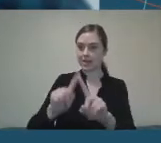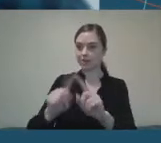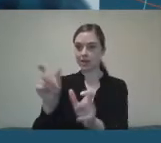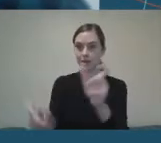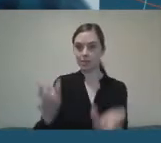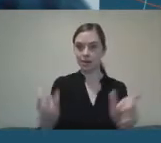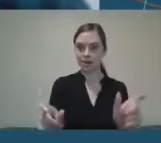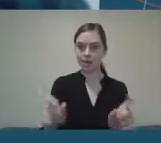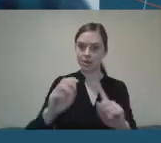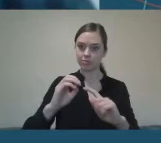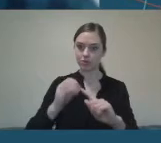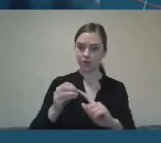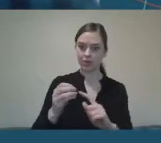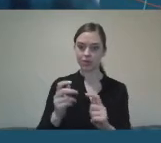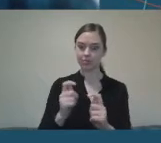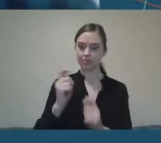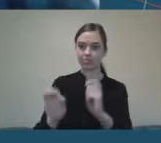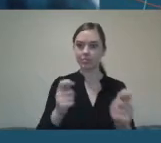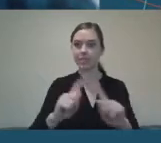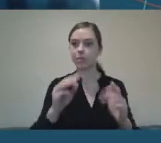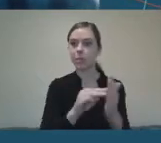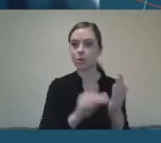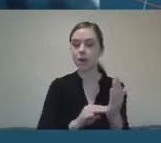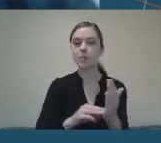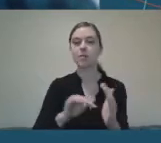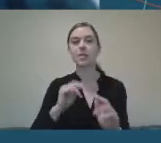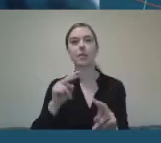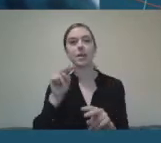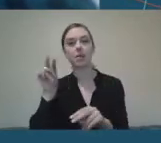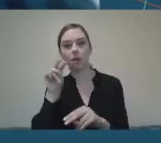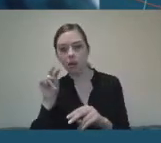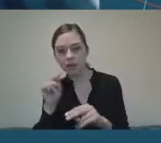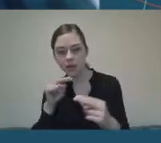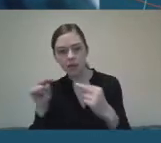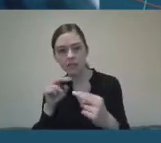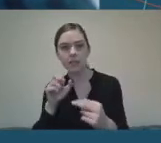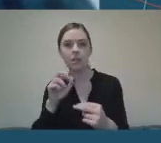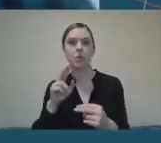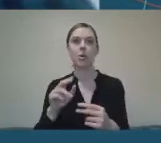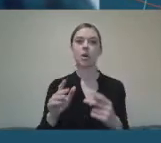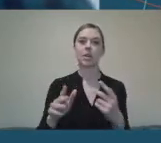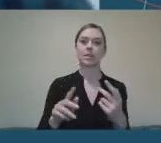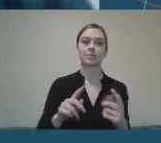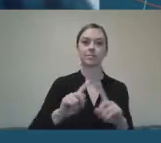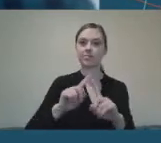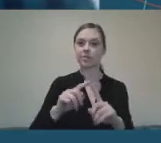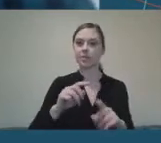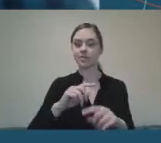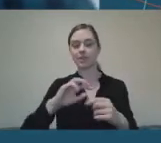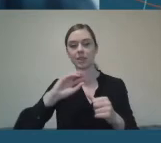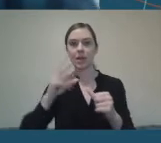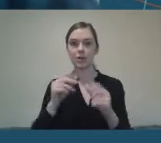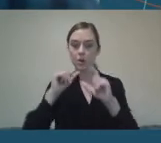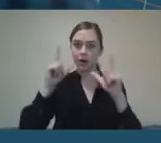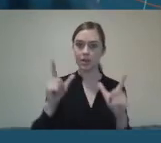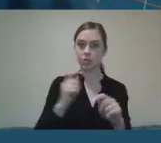the Cara courses, whether it's autism in sport or disability awareness training, getting the coaches who want to take this on trained and